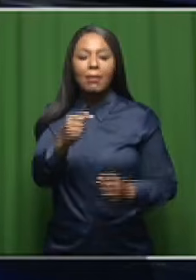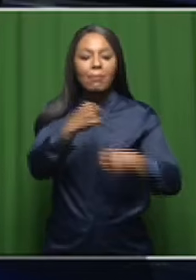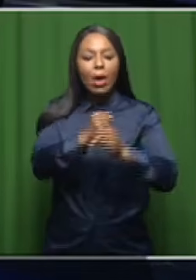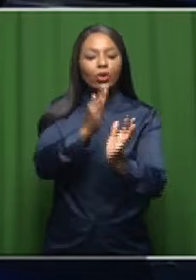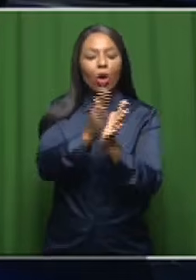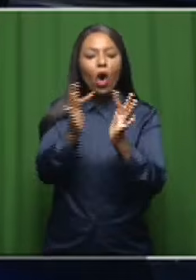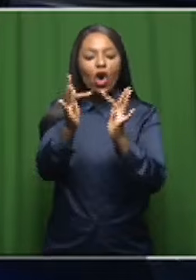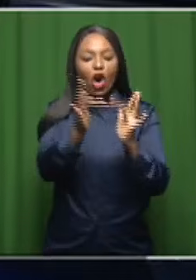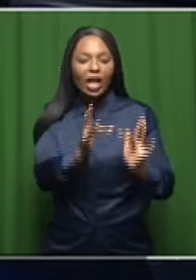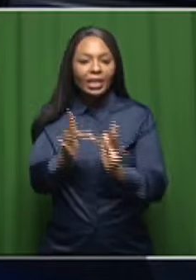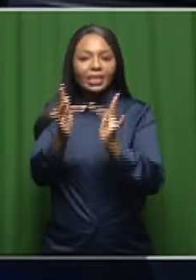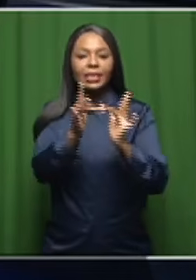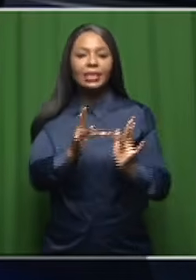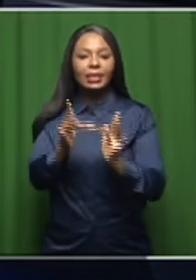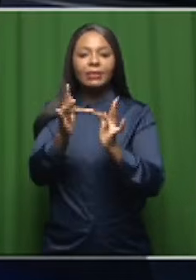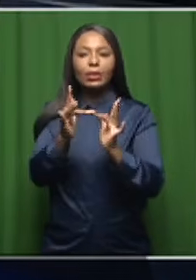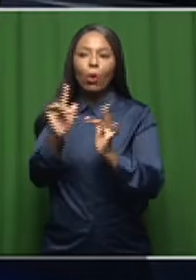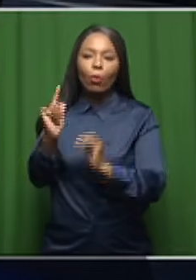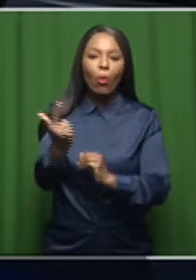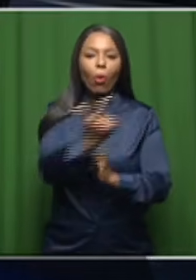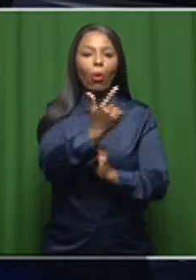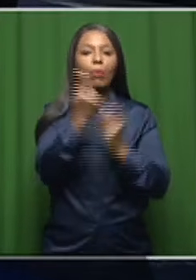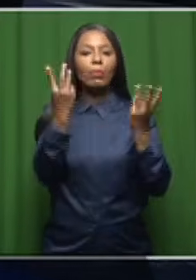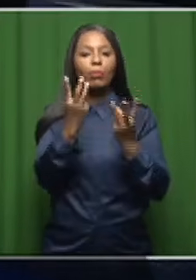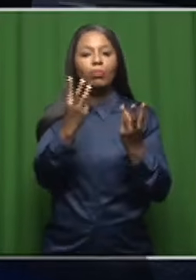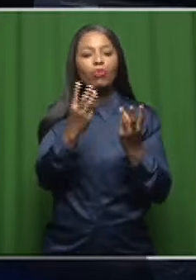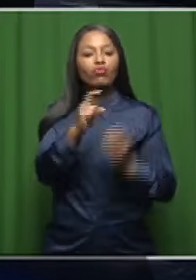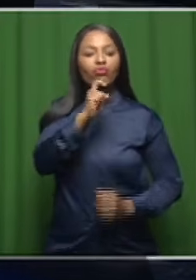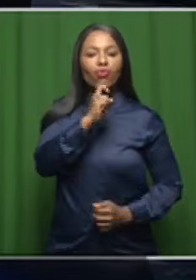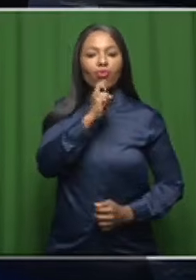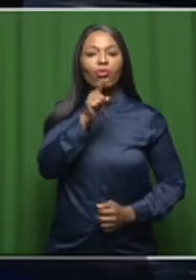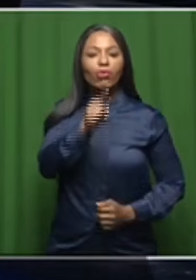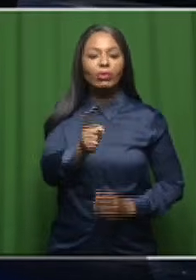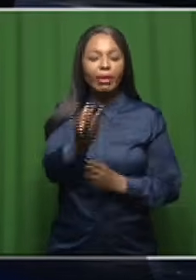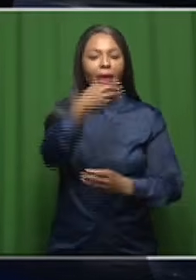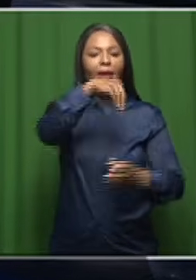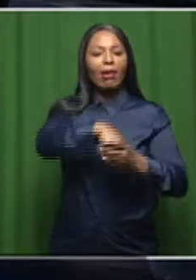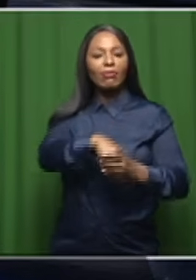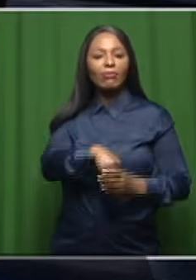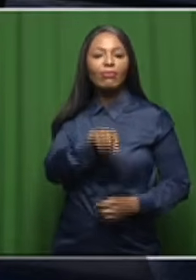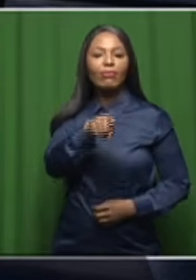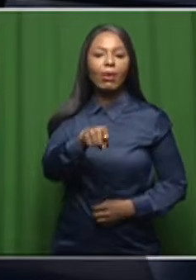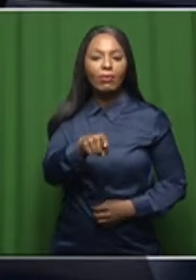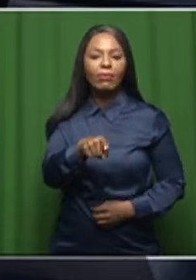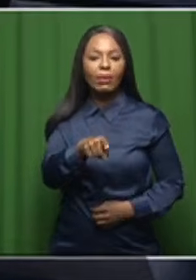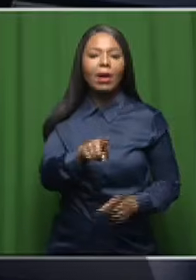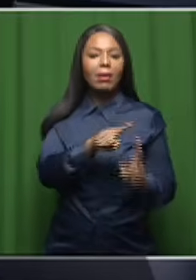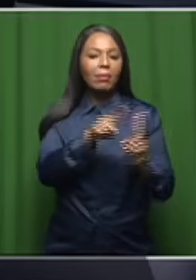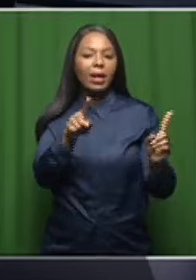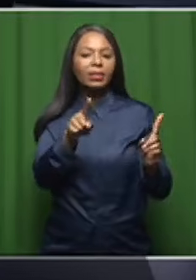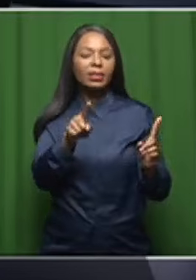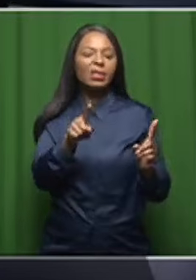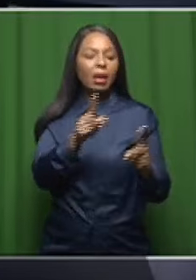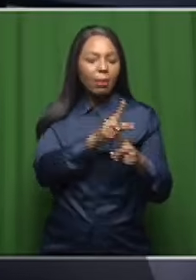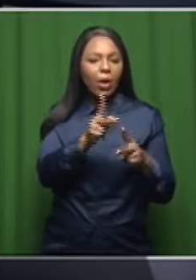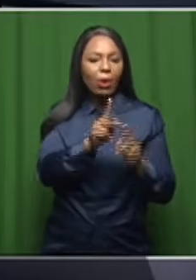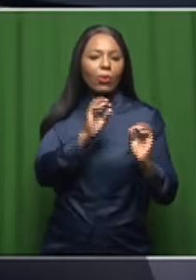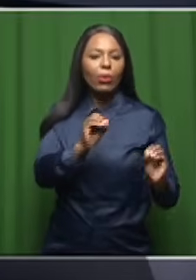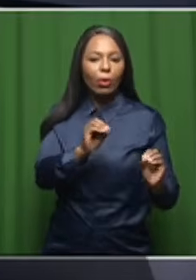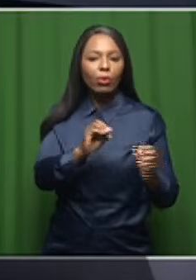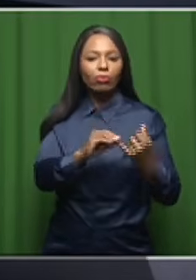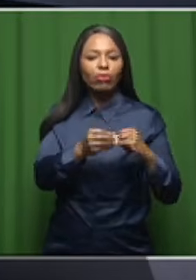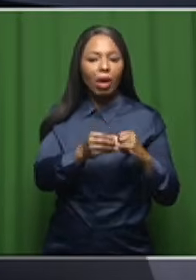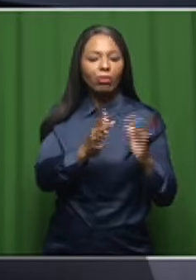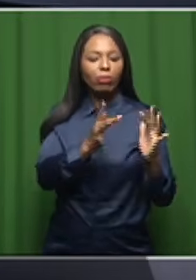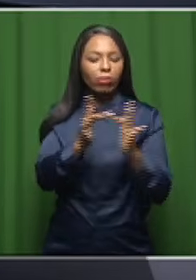connectivity or the broadband reaches the household. We're making some inroads with regards to that. At least we have now over in our program under the